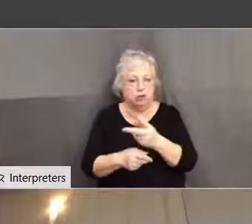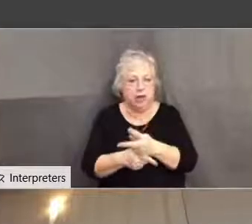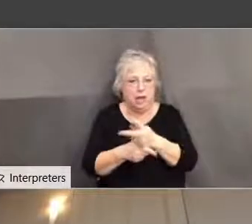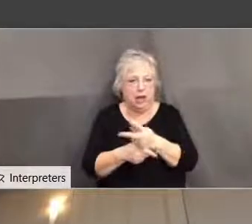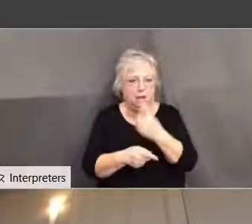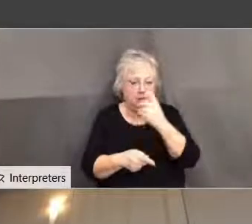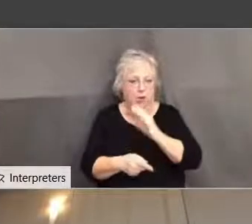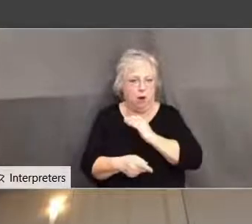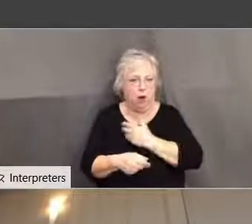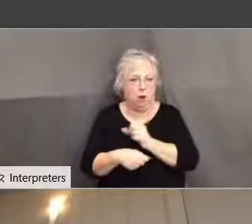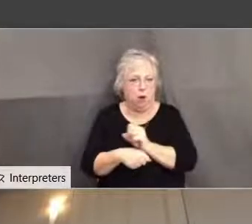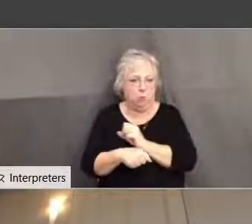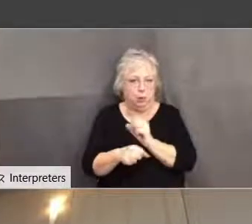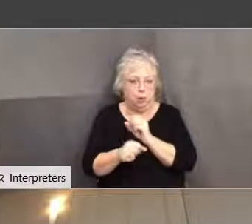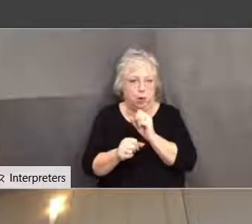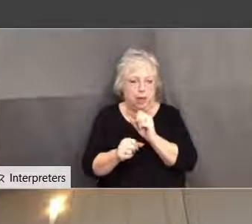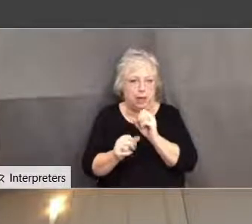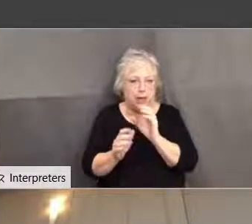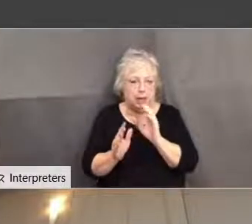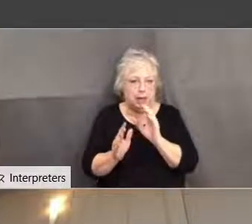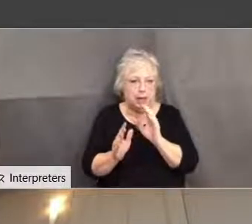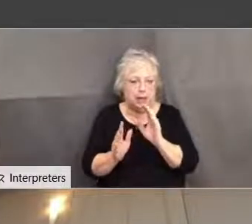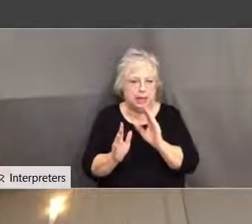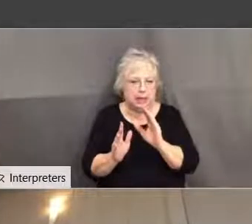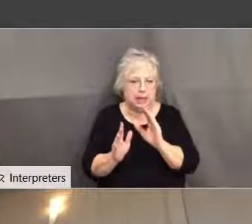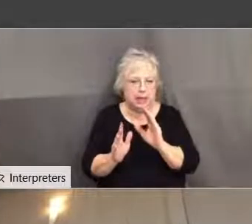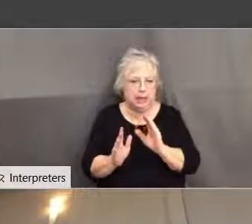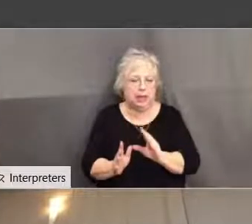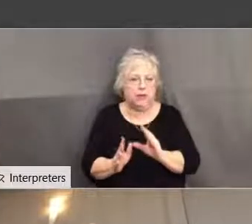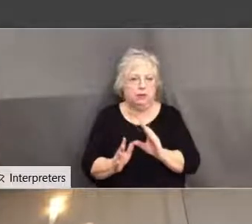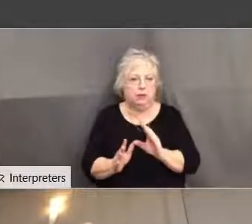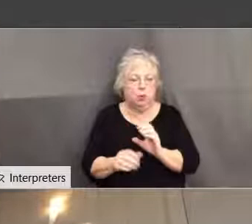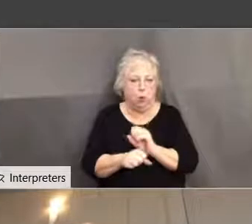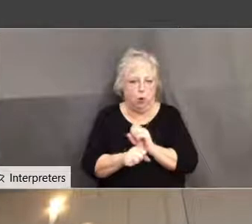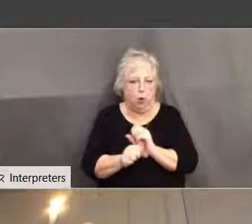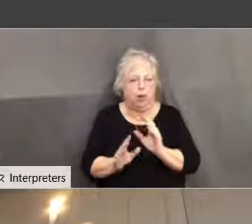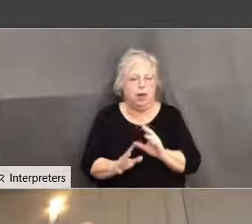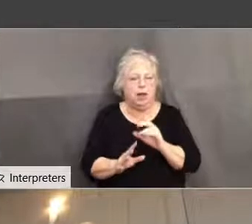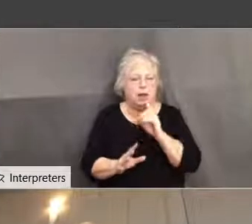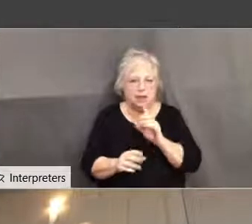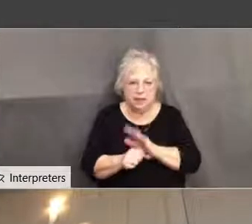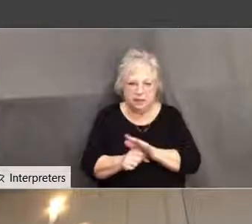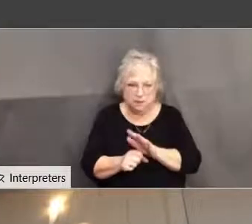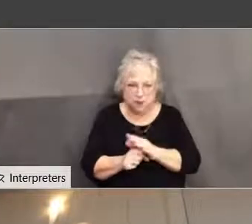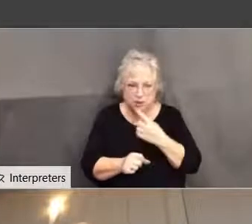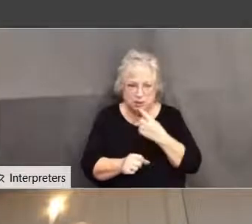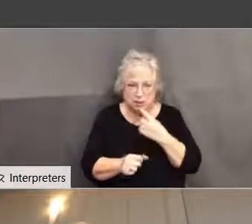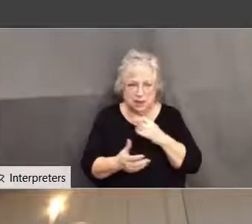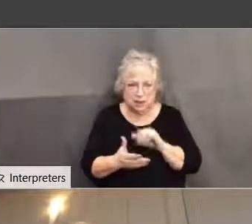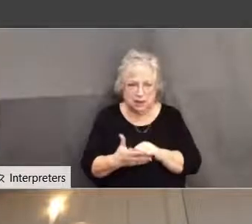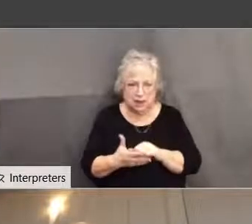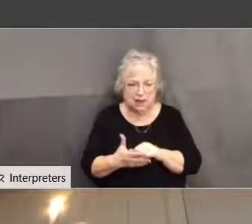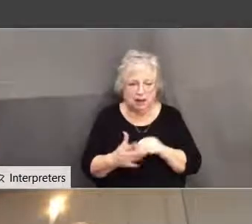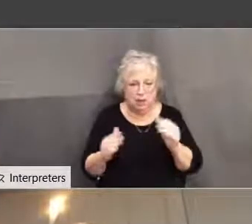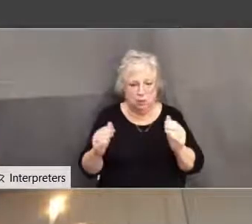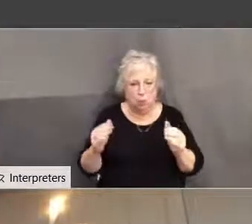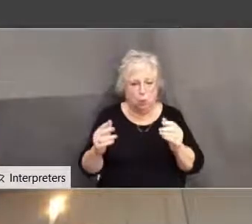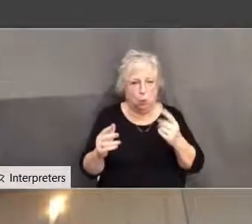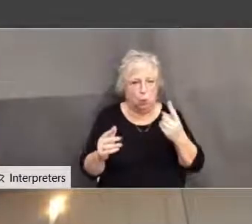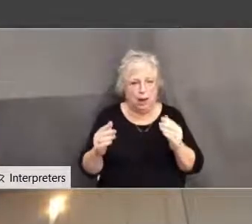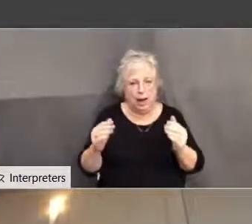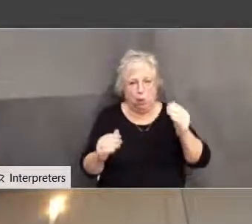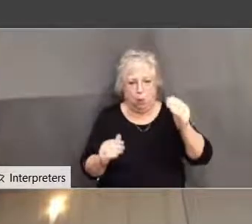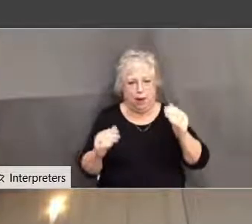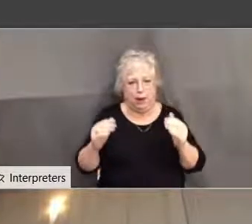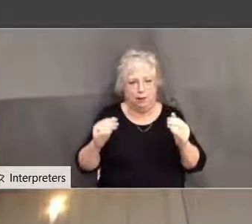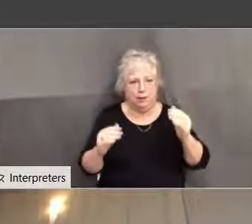then is this 1 month incentive sufficient to say that it outweighs the benefit